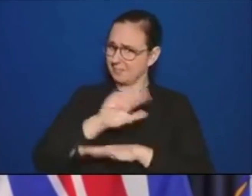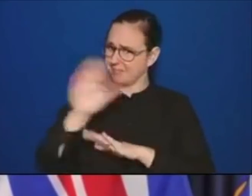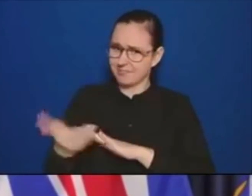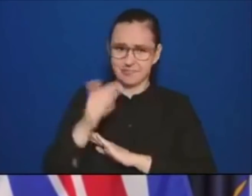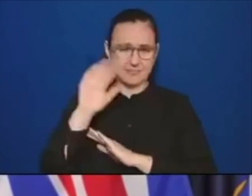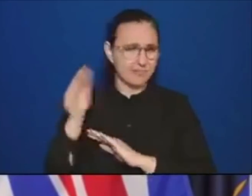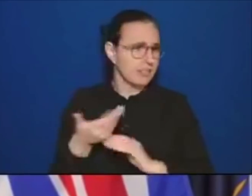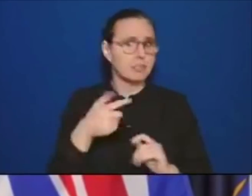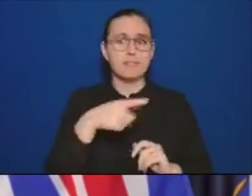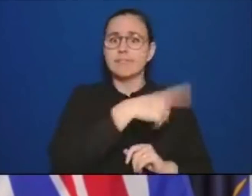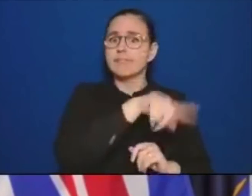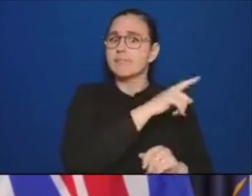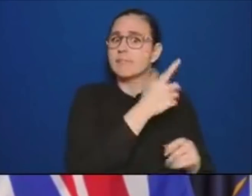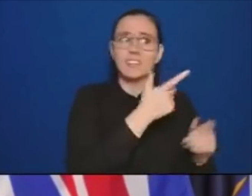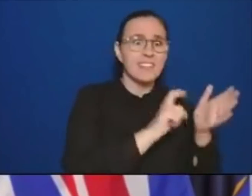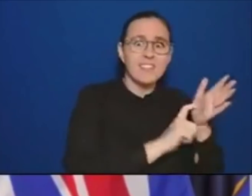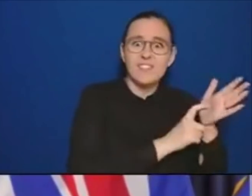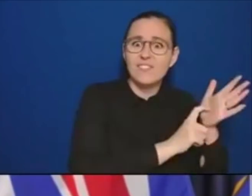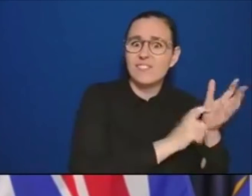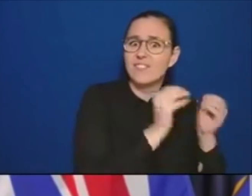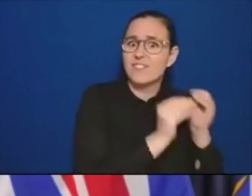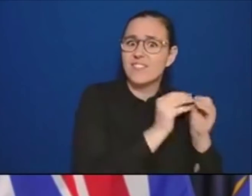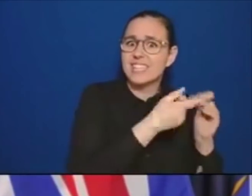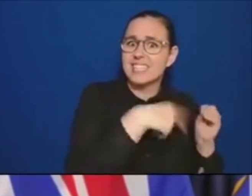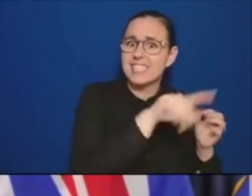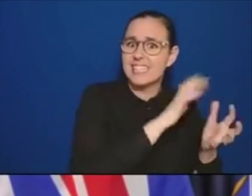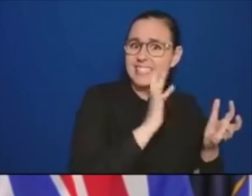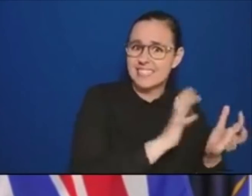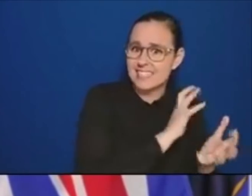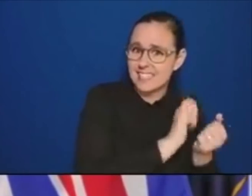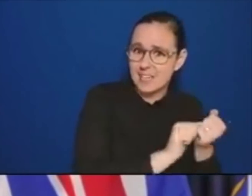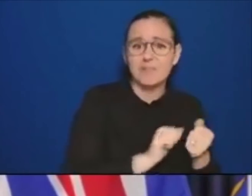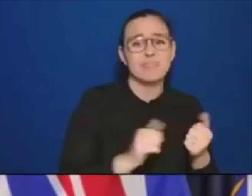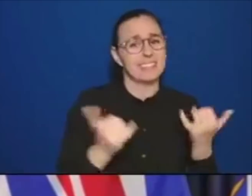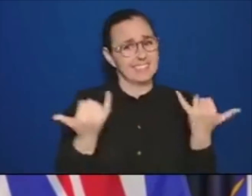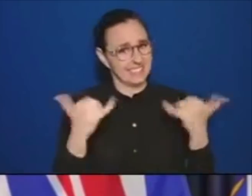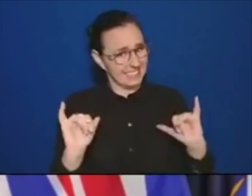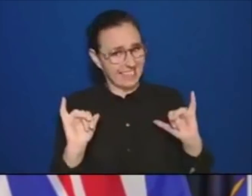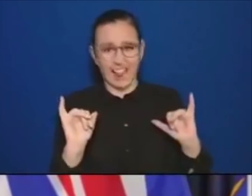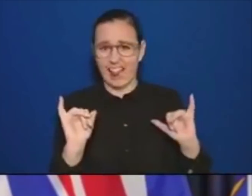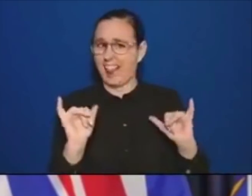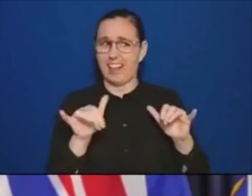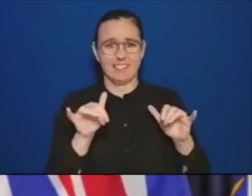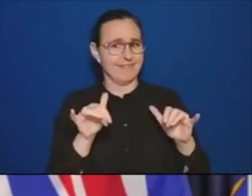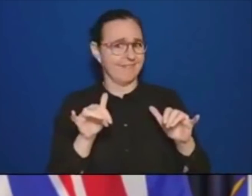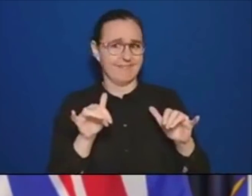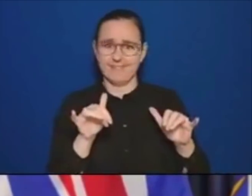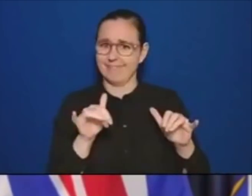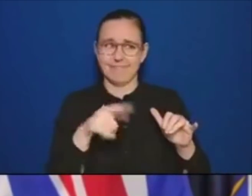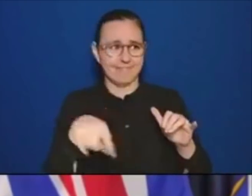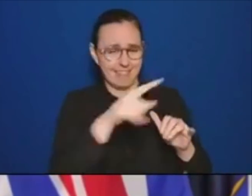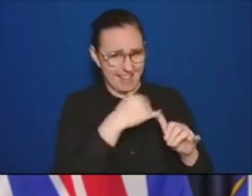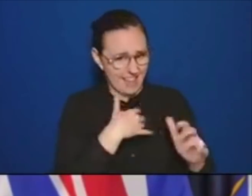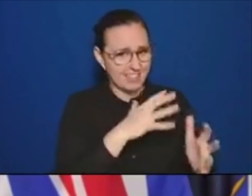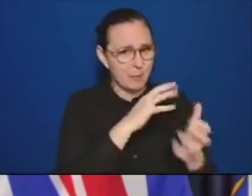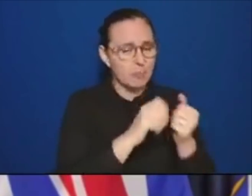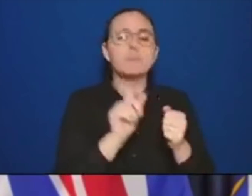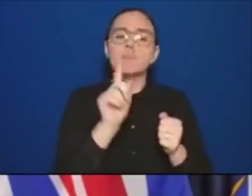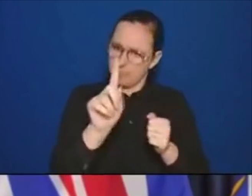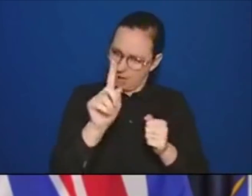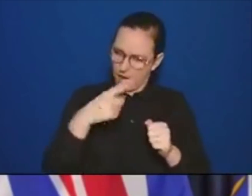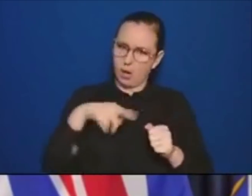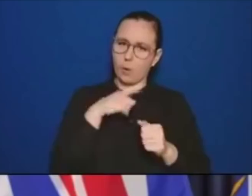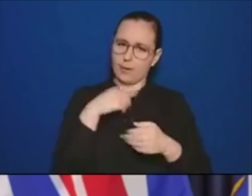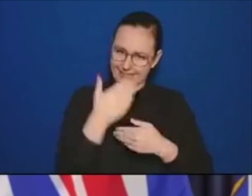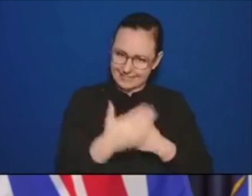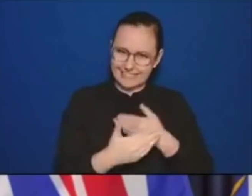still significant flood damage in many places throughout the province, we are making progress on our recovery. But in many ways, we